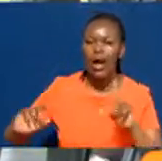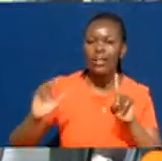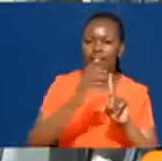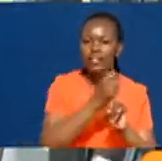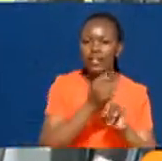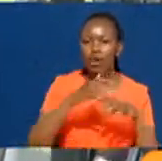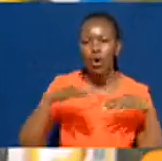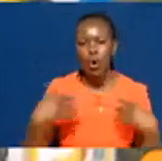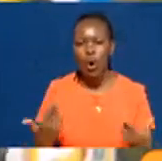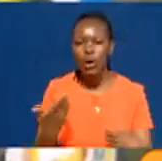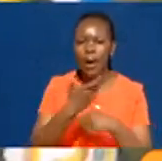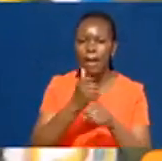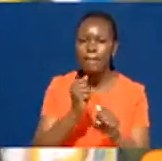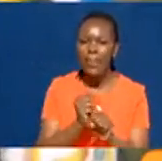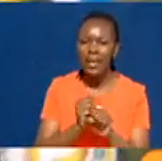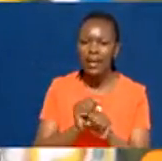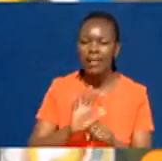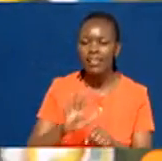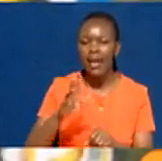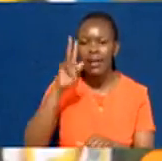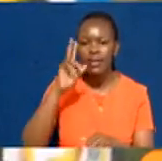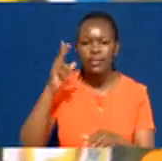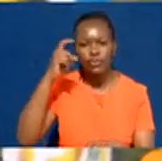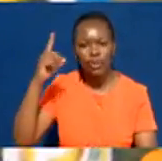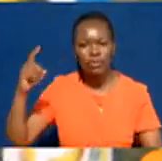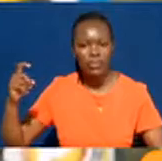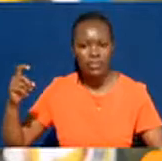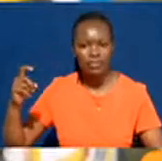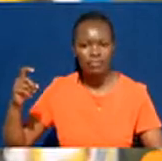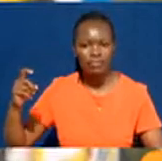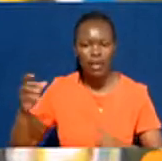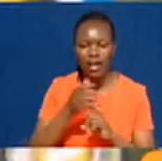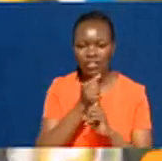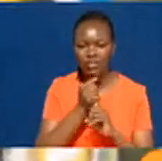or make their dreams come true.